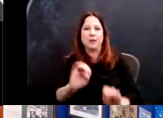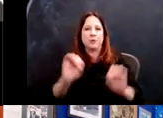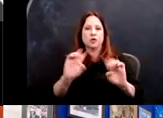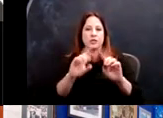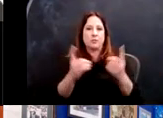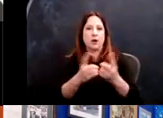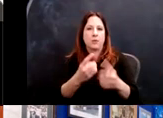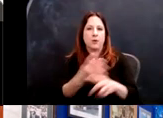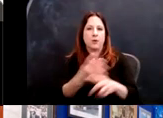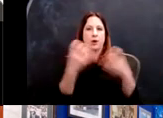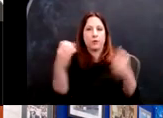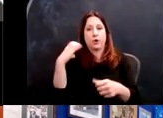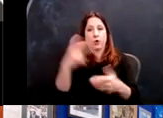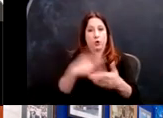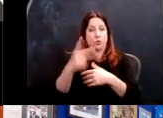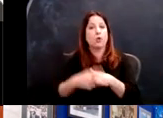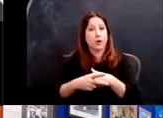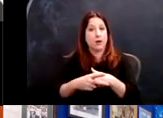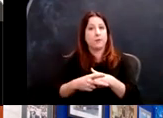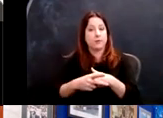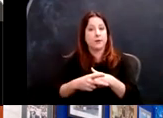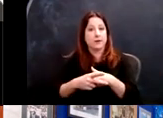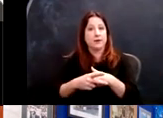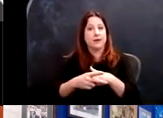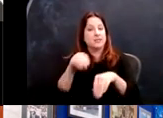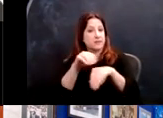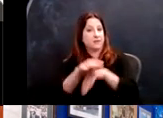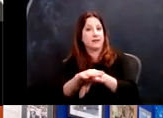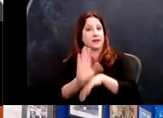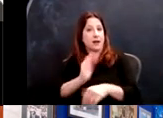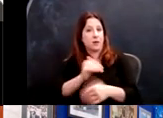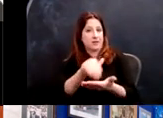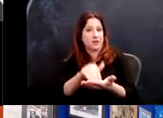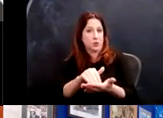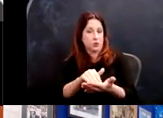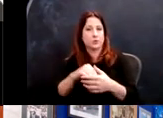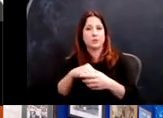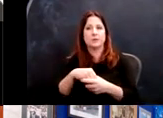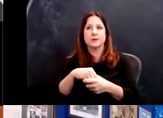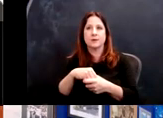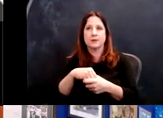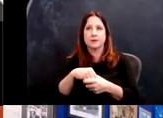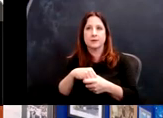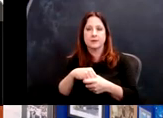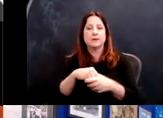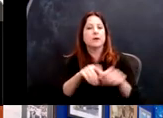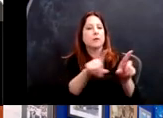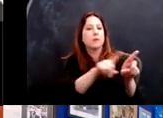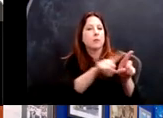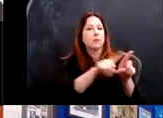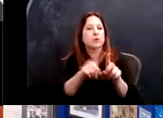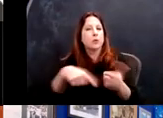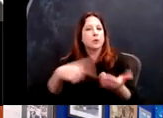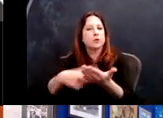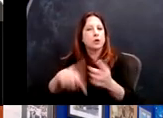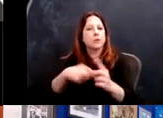program aids to the recovery community centers. But the other thing to measure is we talked about culture. And I